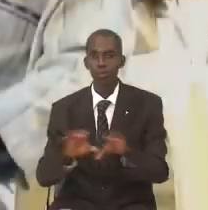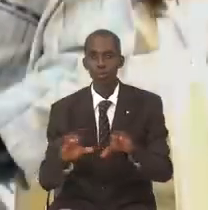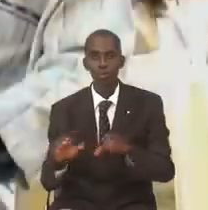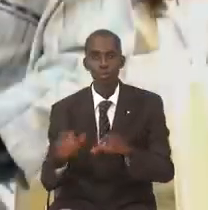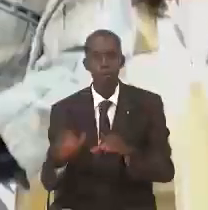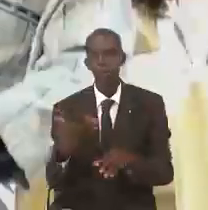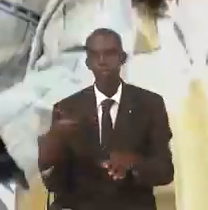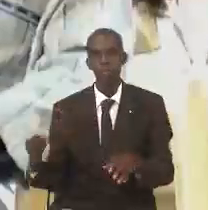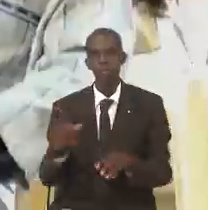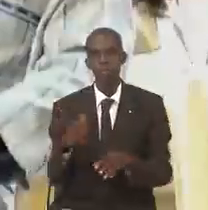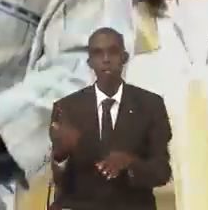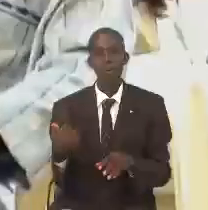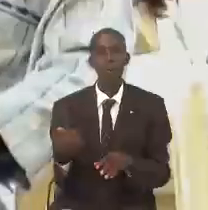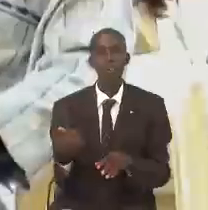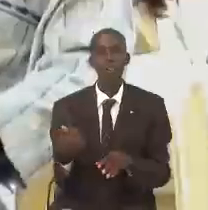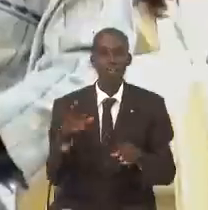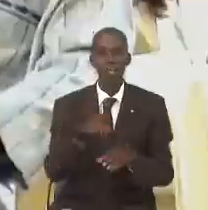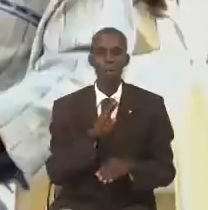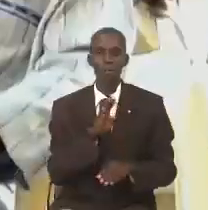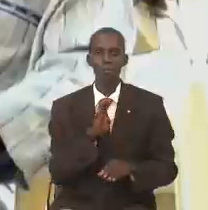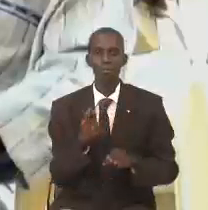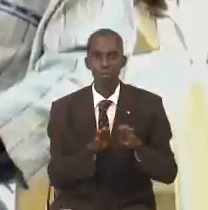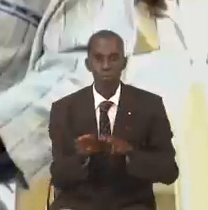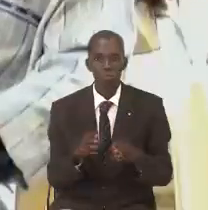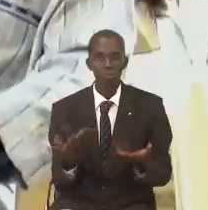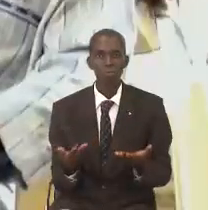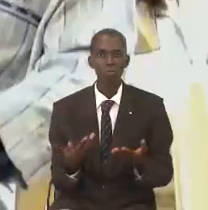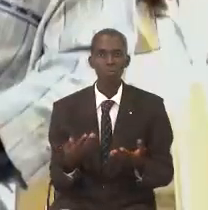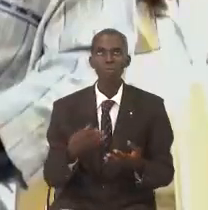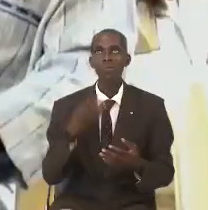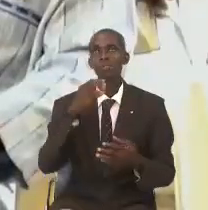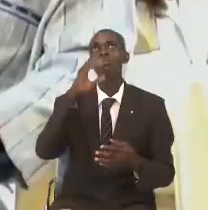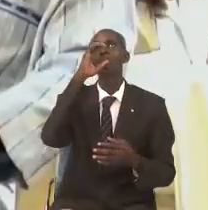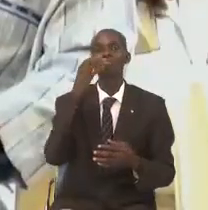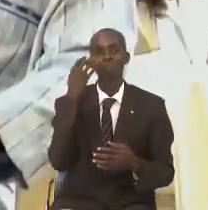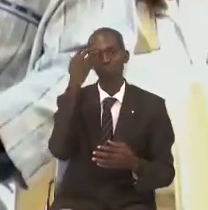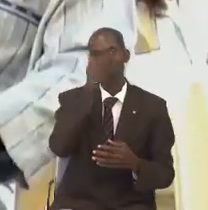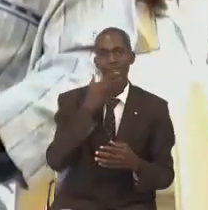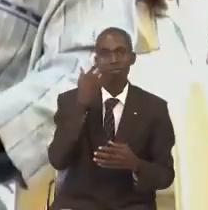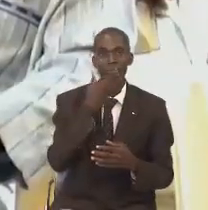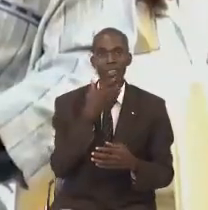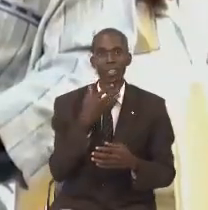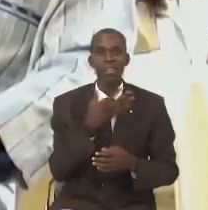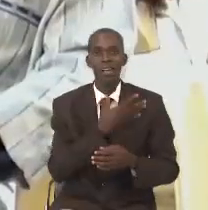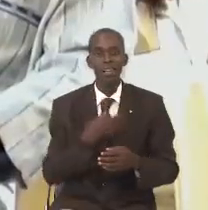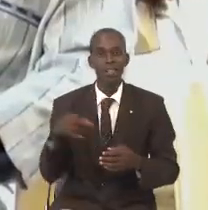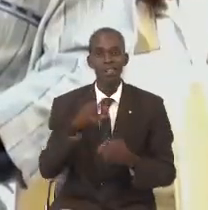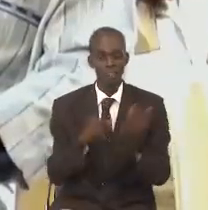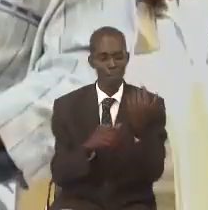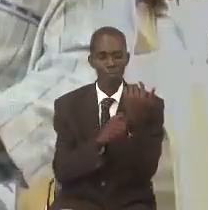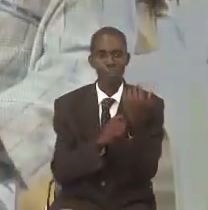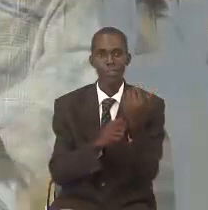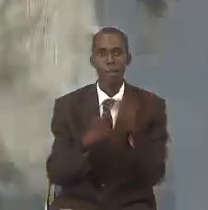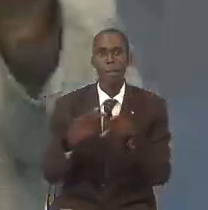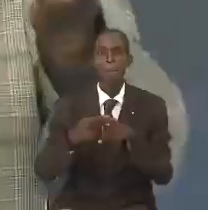behavior as usual, their drunkenness as usual, and their fleshly practices